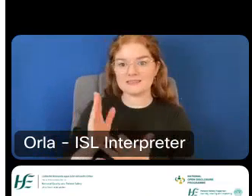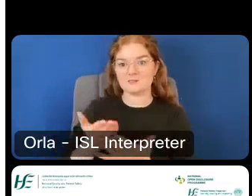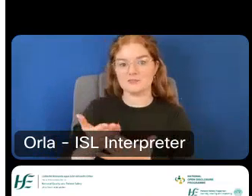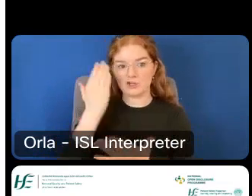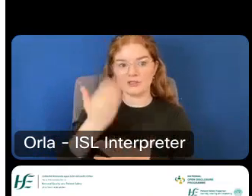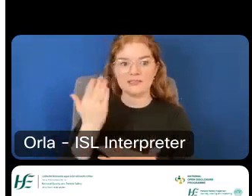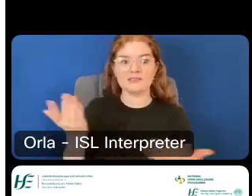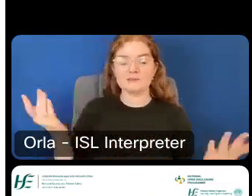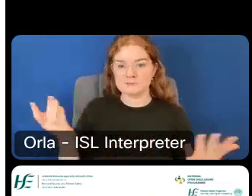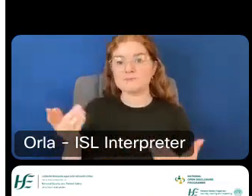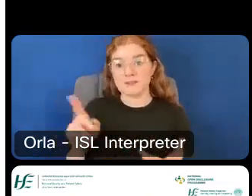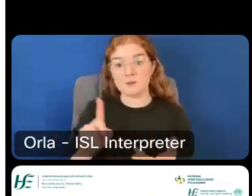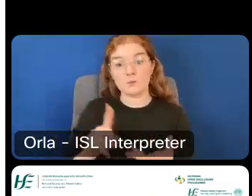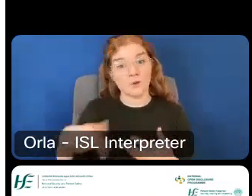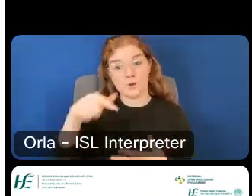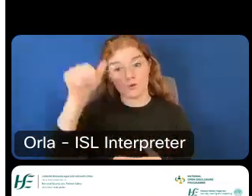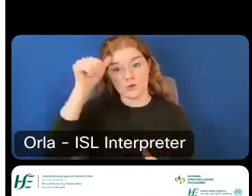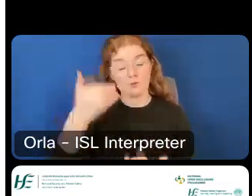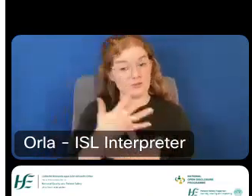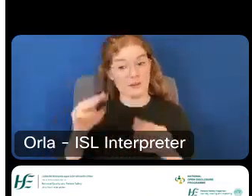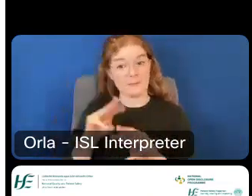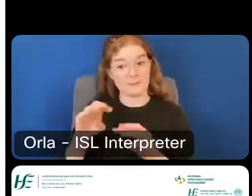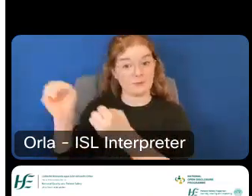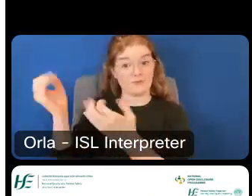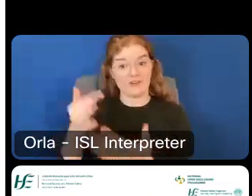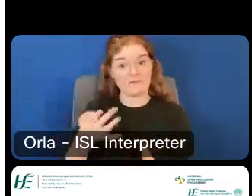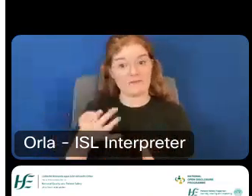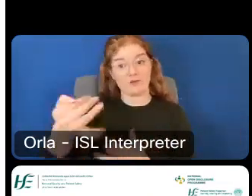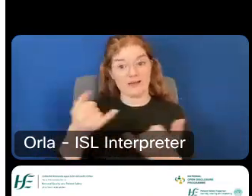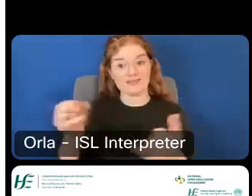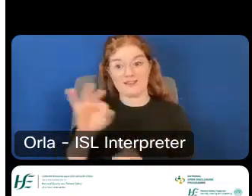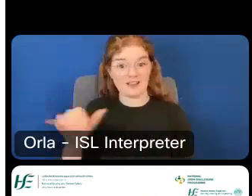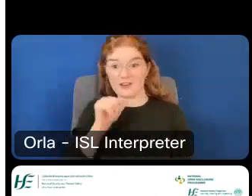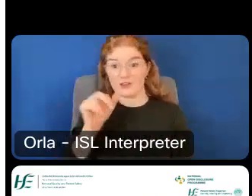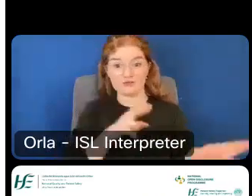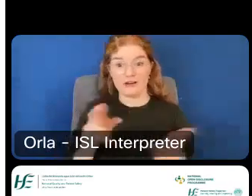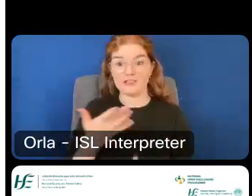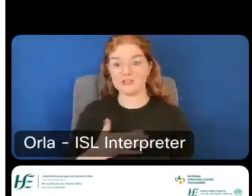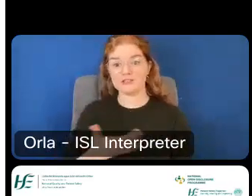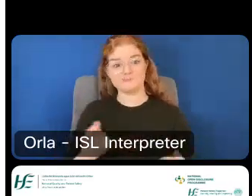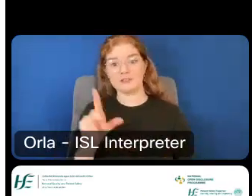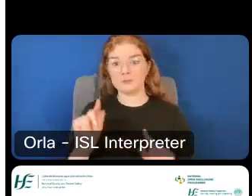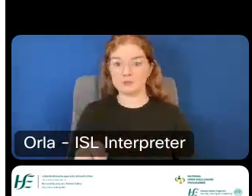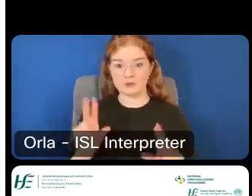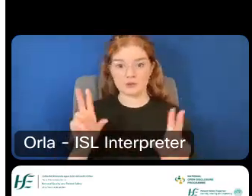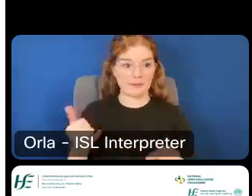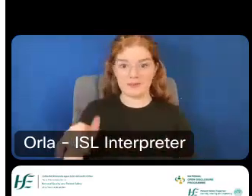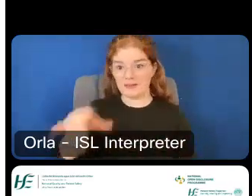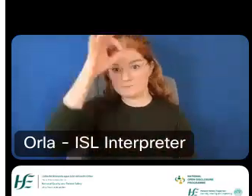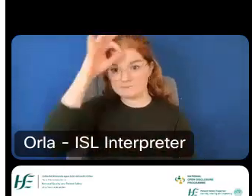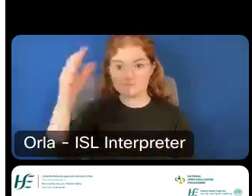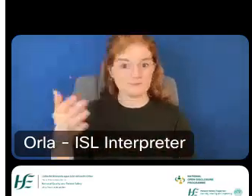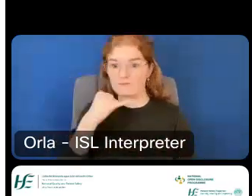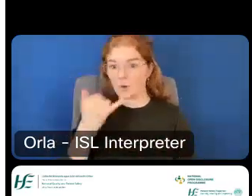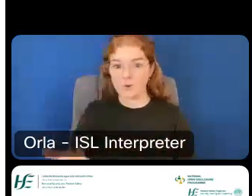And we're all aware that most people that are providing frontline care don't routinely sit by a computer, may not have a phone or